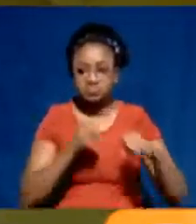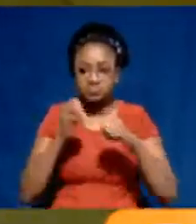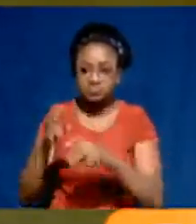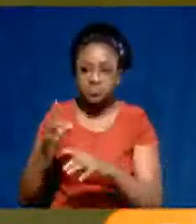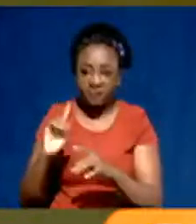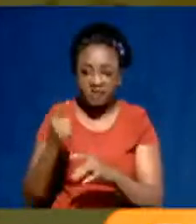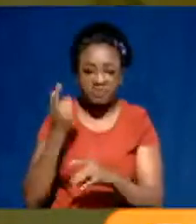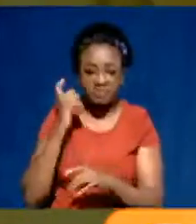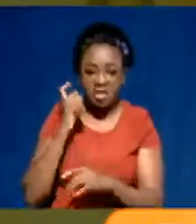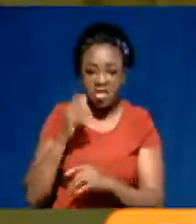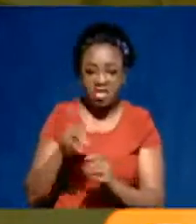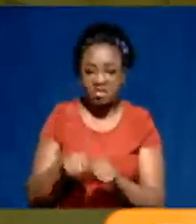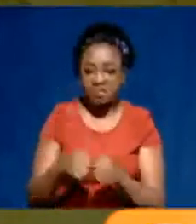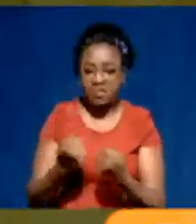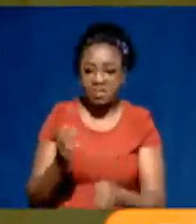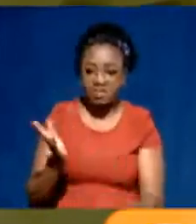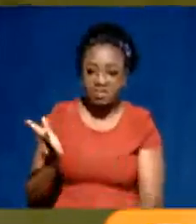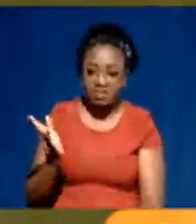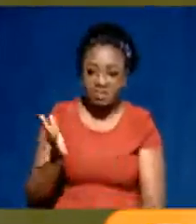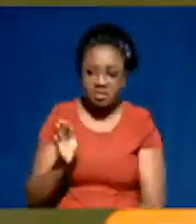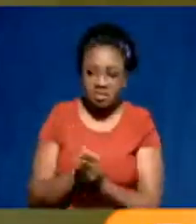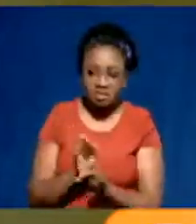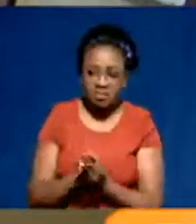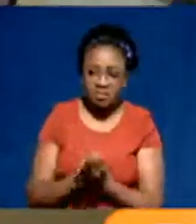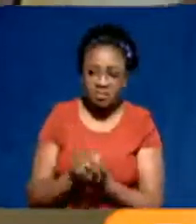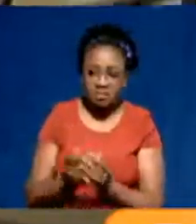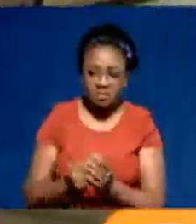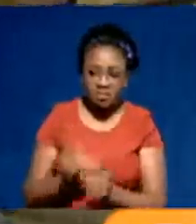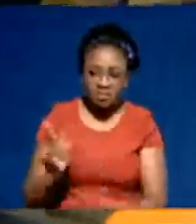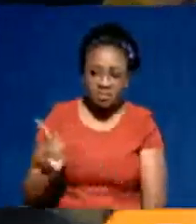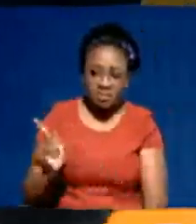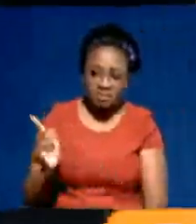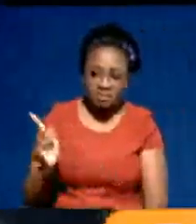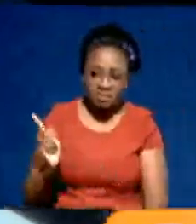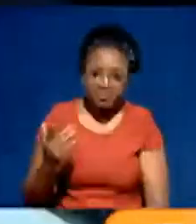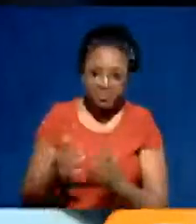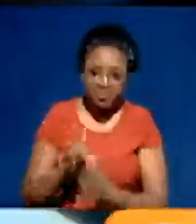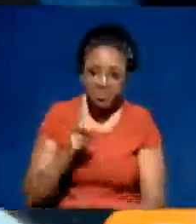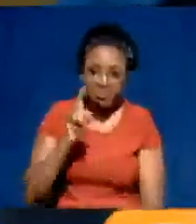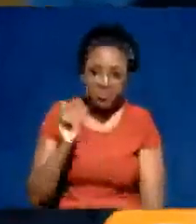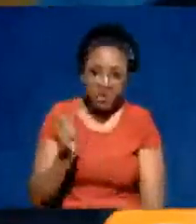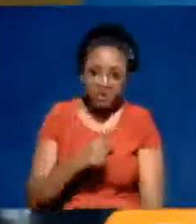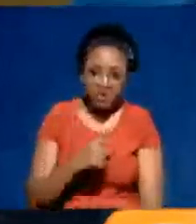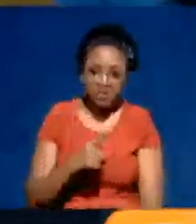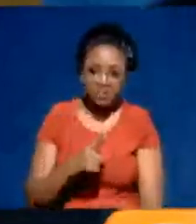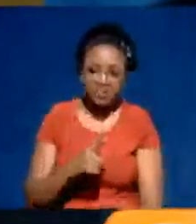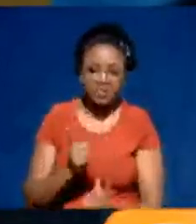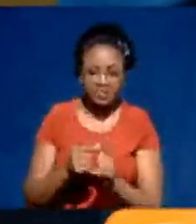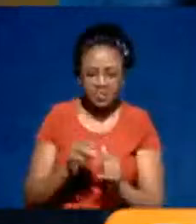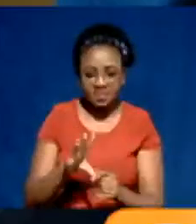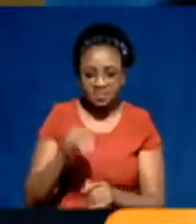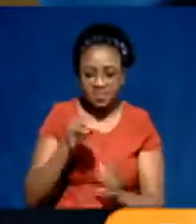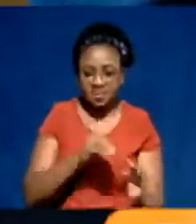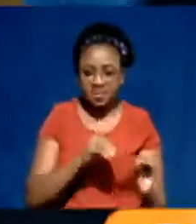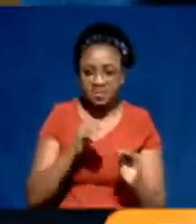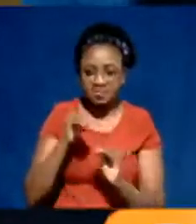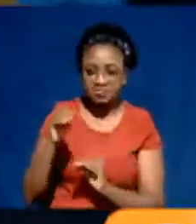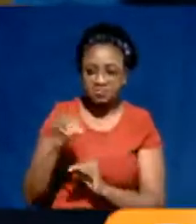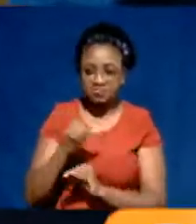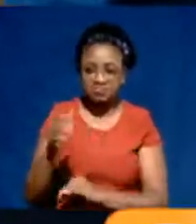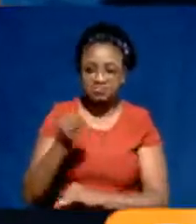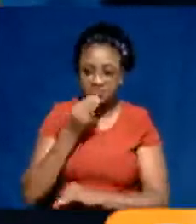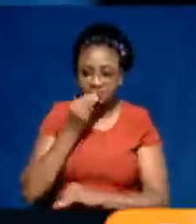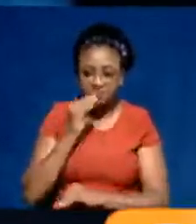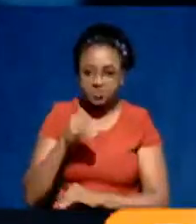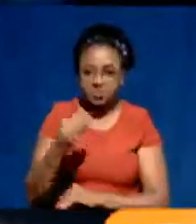hatched in an incubation room. When the fingerlings are about a month old, they are transferred to a nursery and fed on